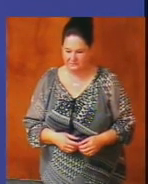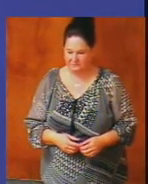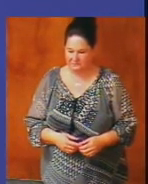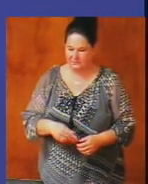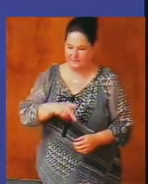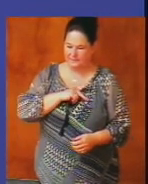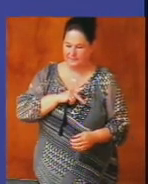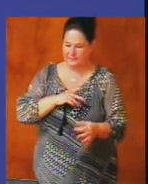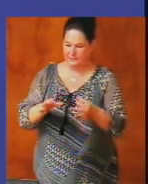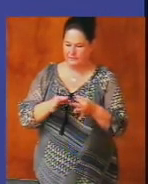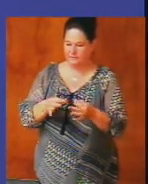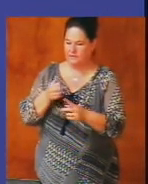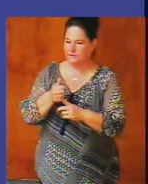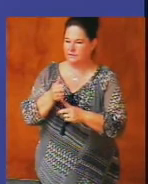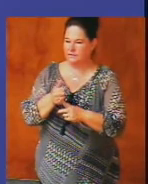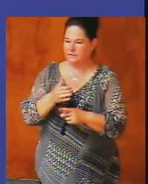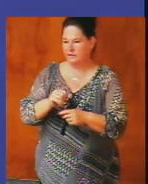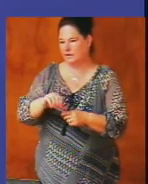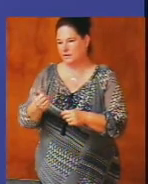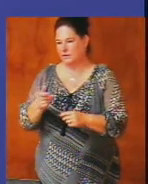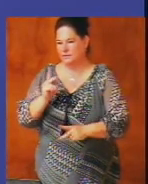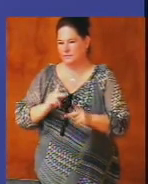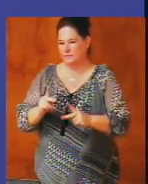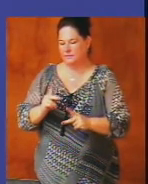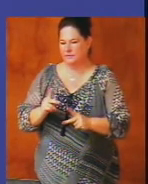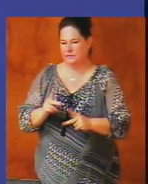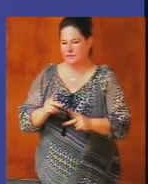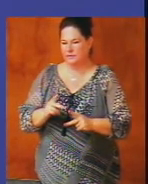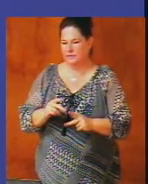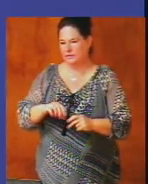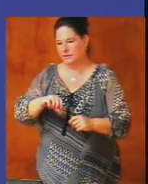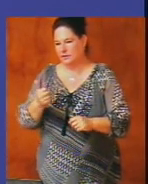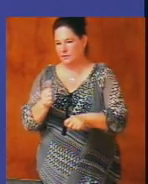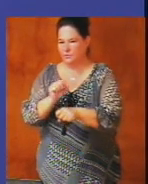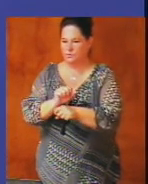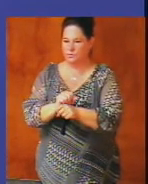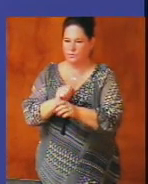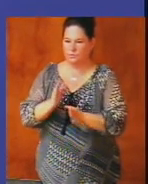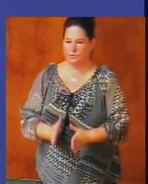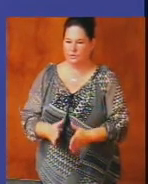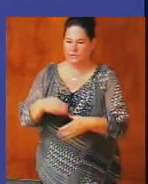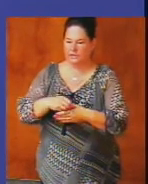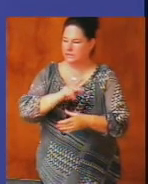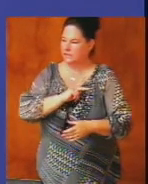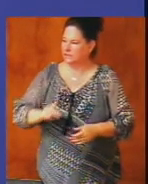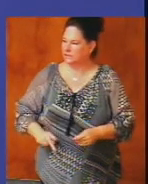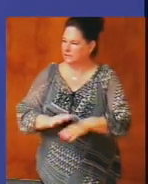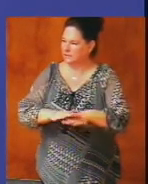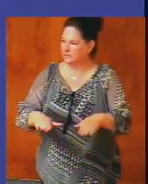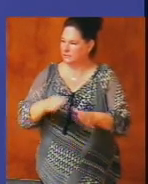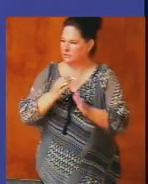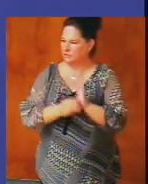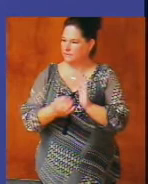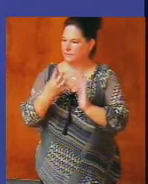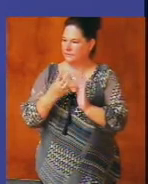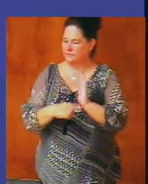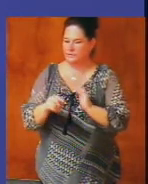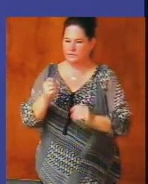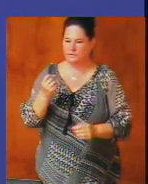And Paul describes him and some others as a fellow worker in the kingdom in chapter 4, verse